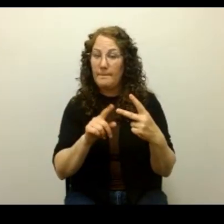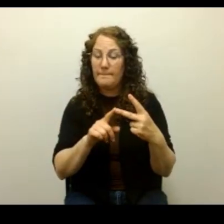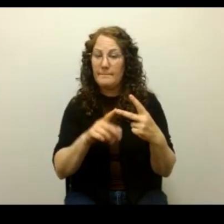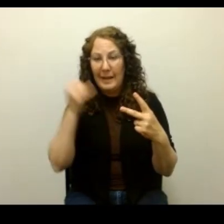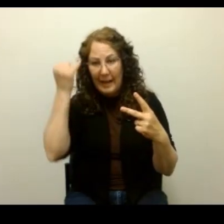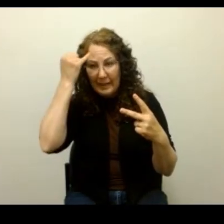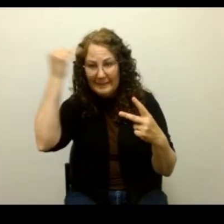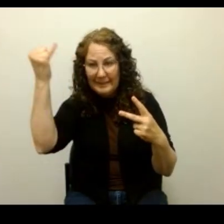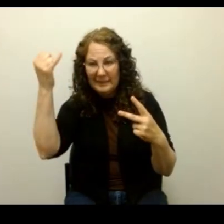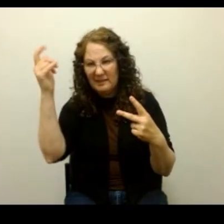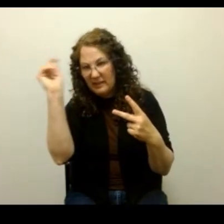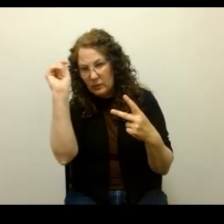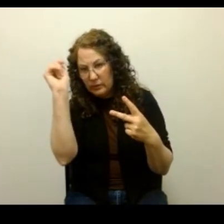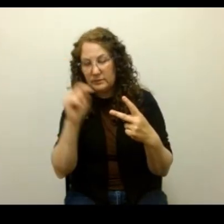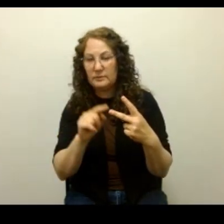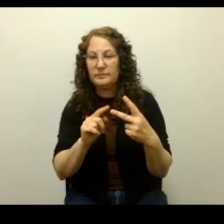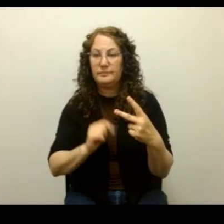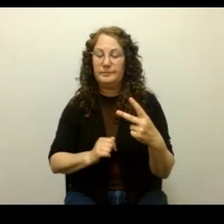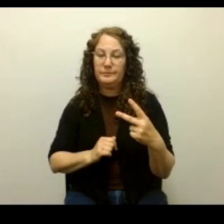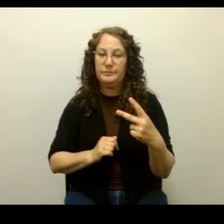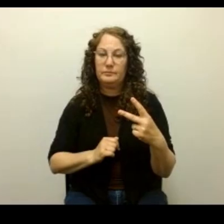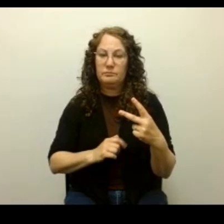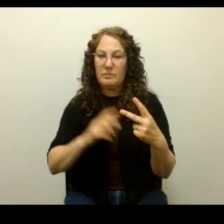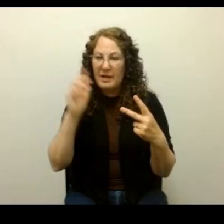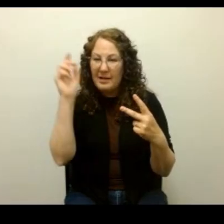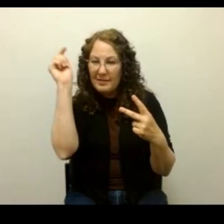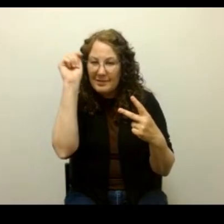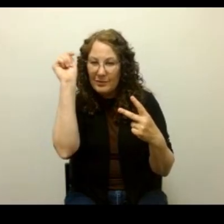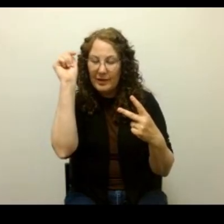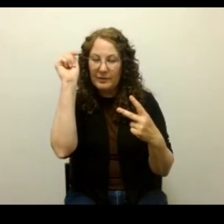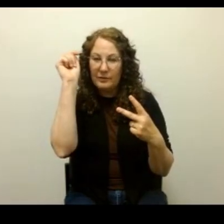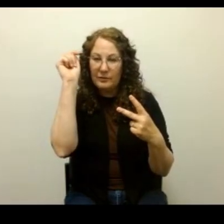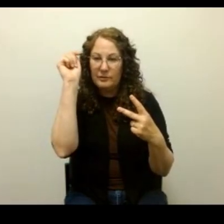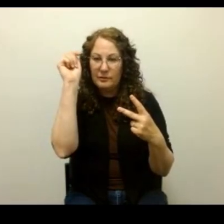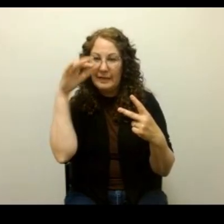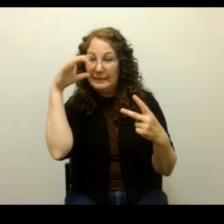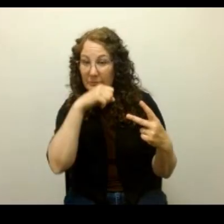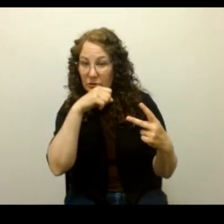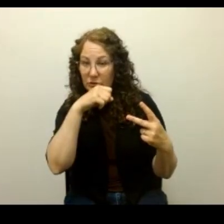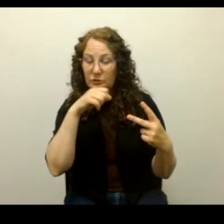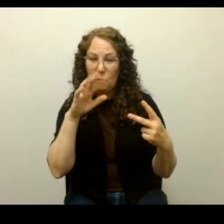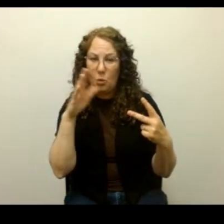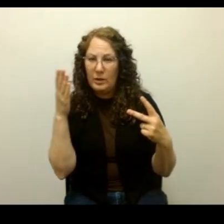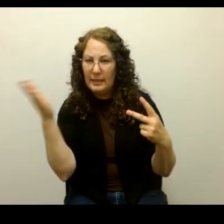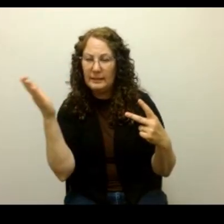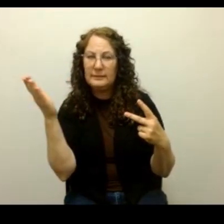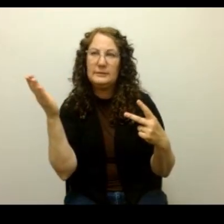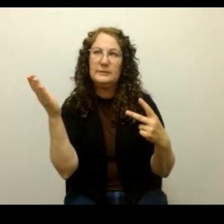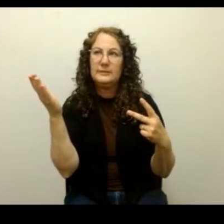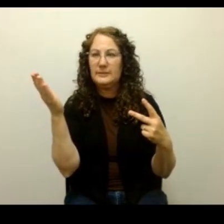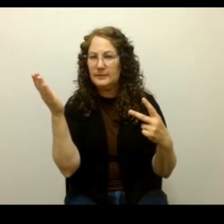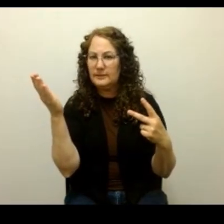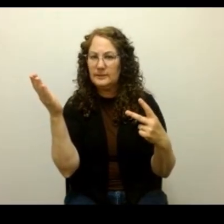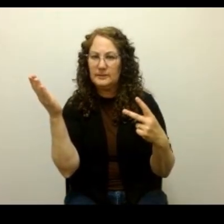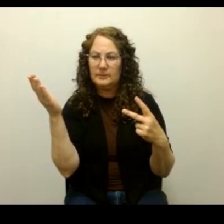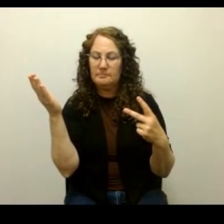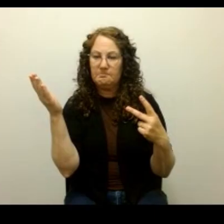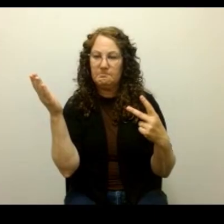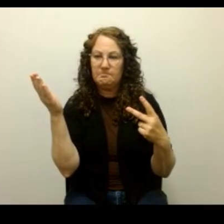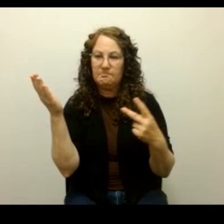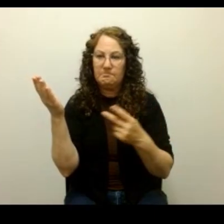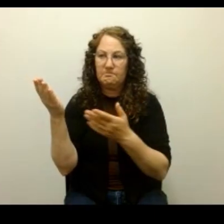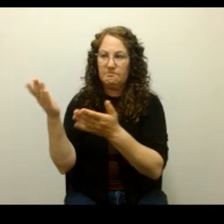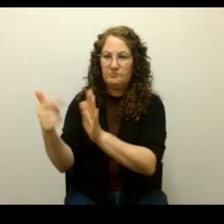ideas or theories, theoretical assumptions, and things that have been stated as